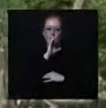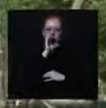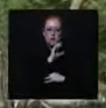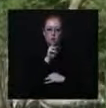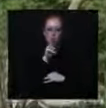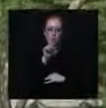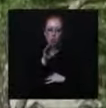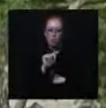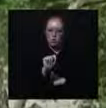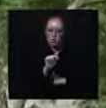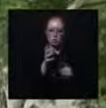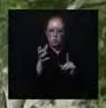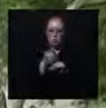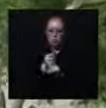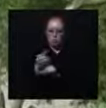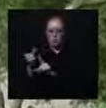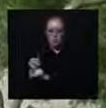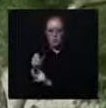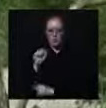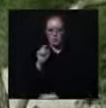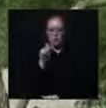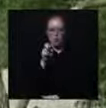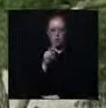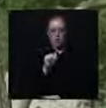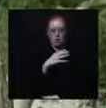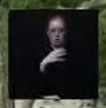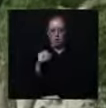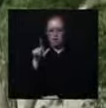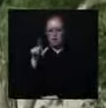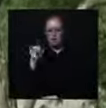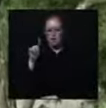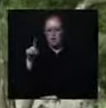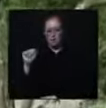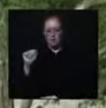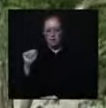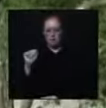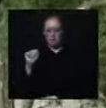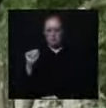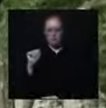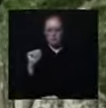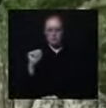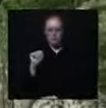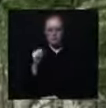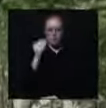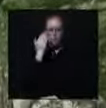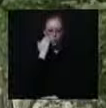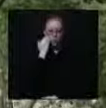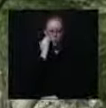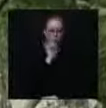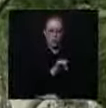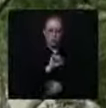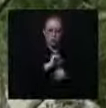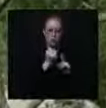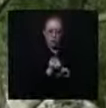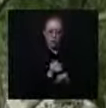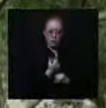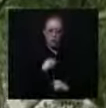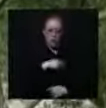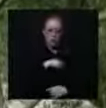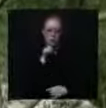arrests for both Arlen and Linda Kaufman that we were going to face a situation of having